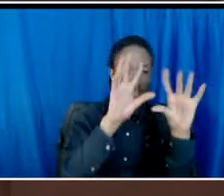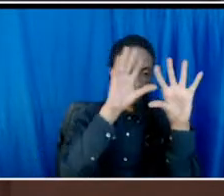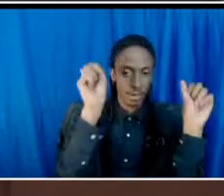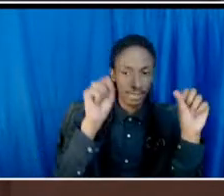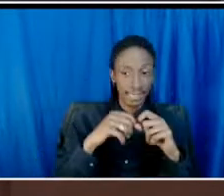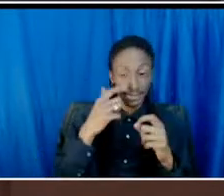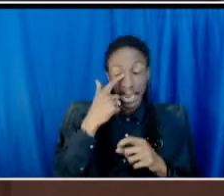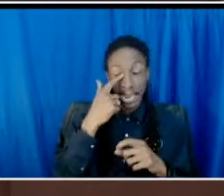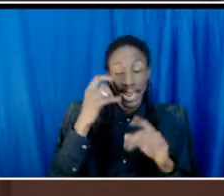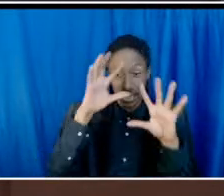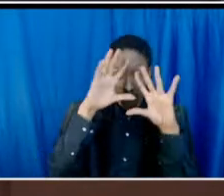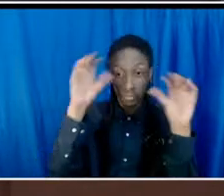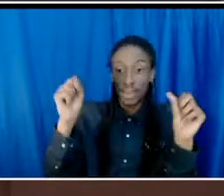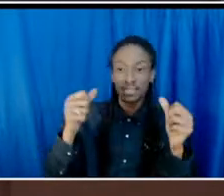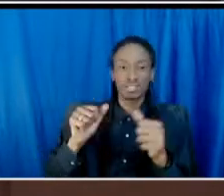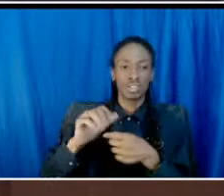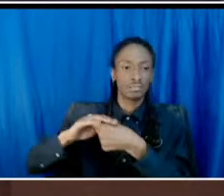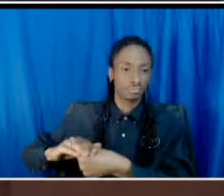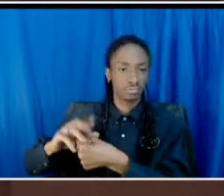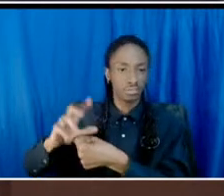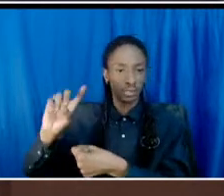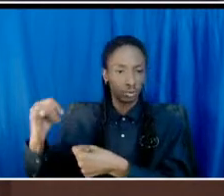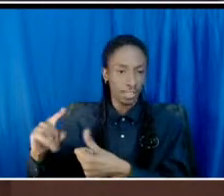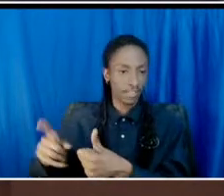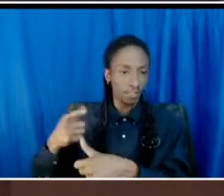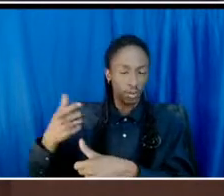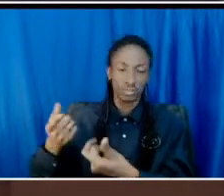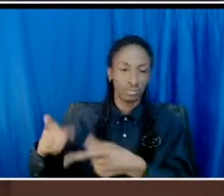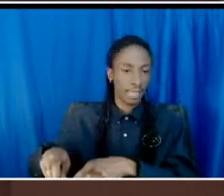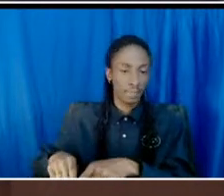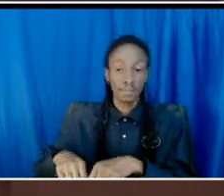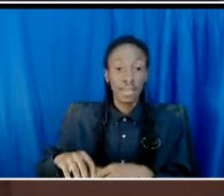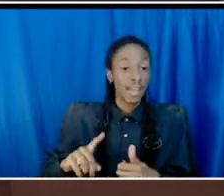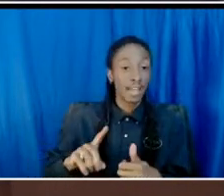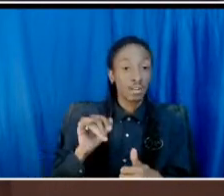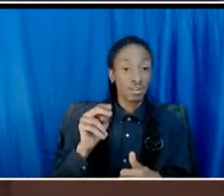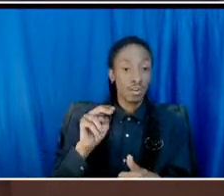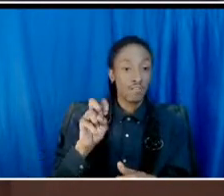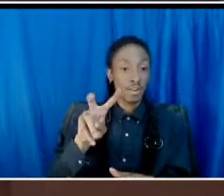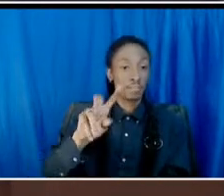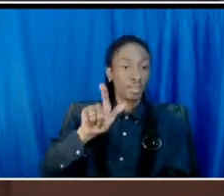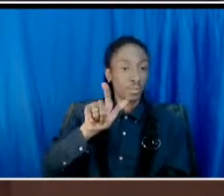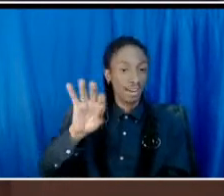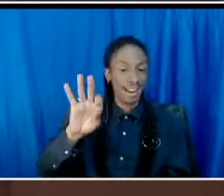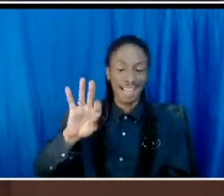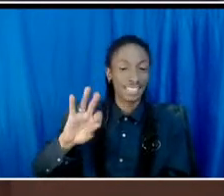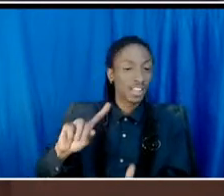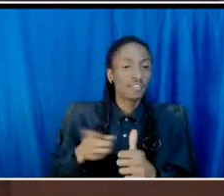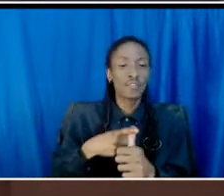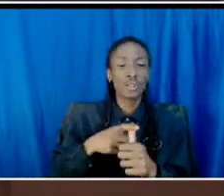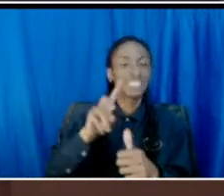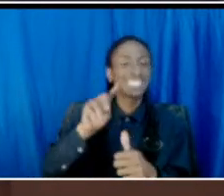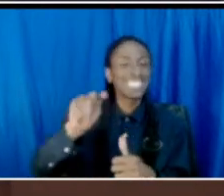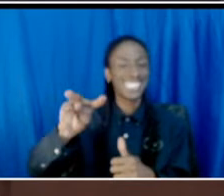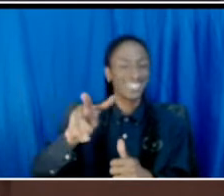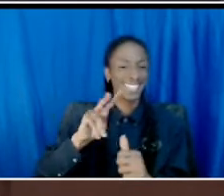Department the first chance he got. On November 29th, his first television interview after the election.